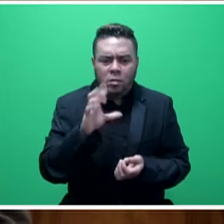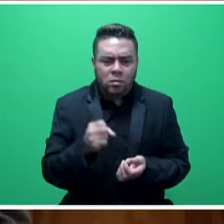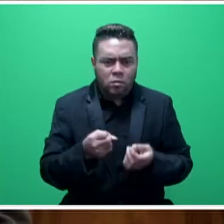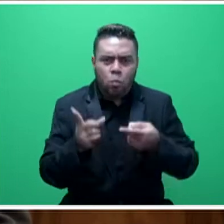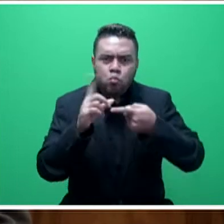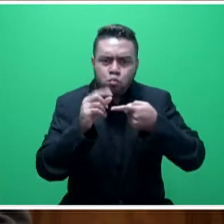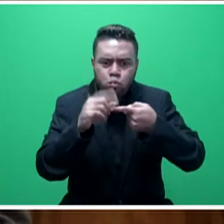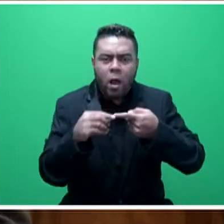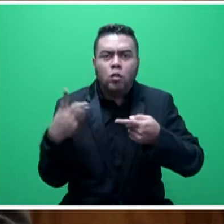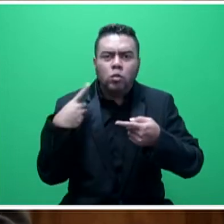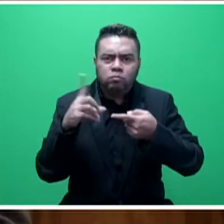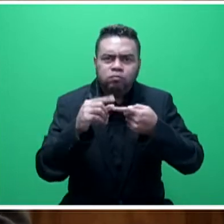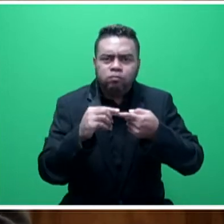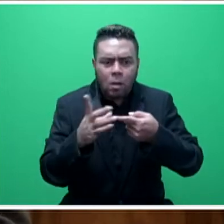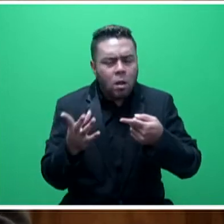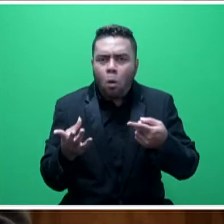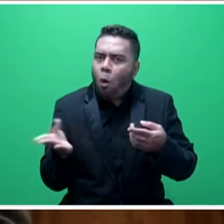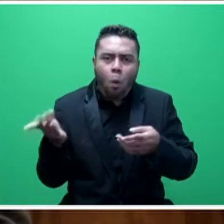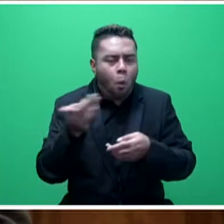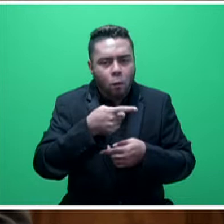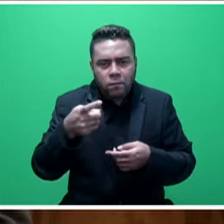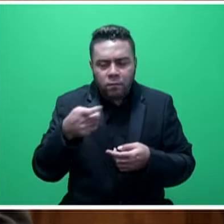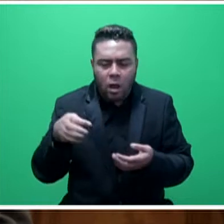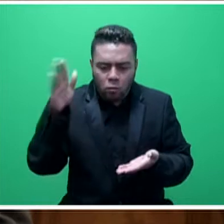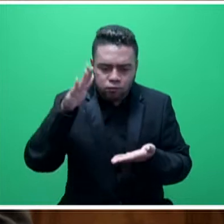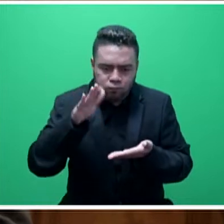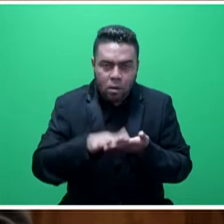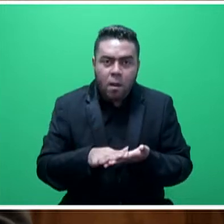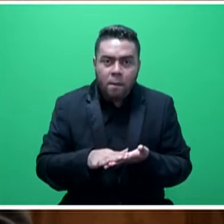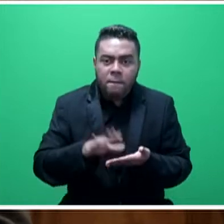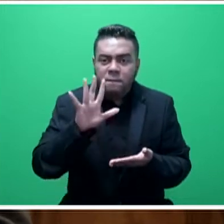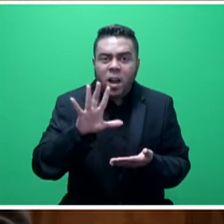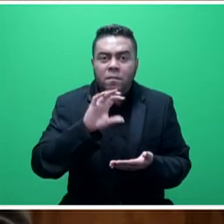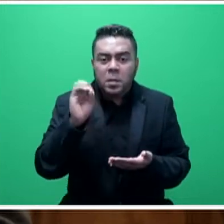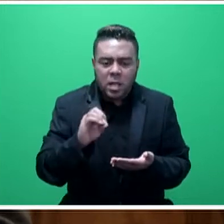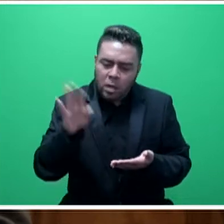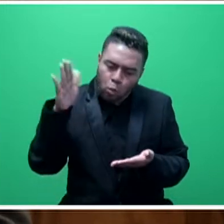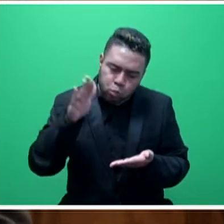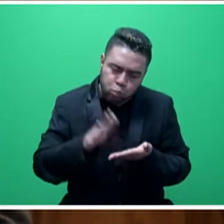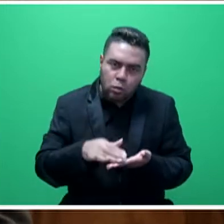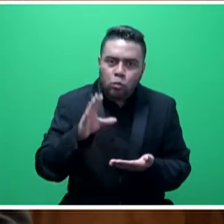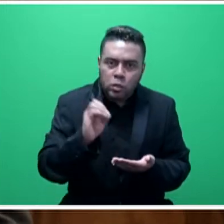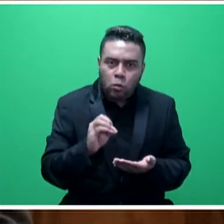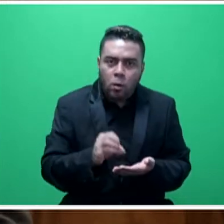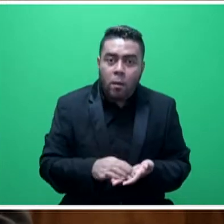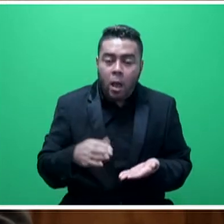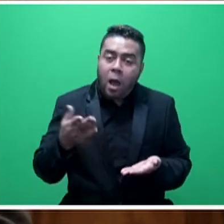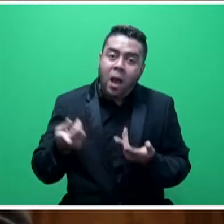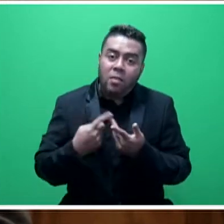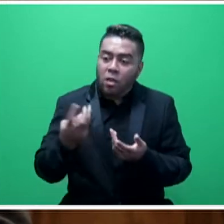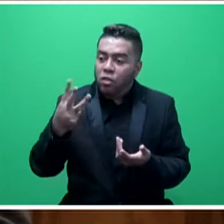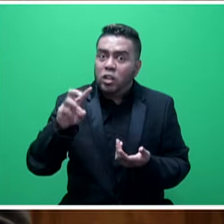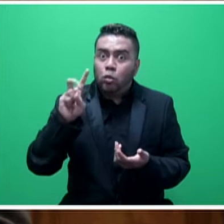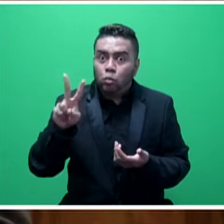over 1,000 items have been reduced to 5% or 0%, and duties on more than 500 items have been reduced from 32% to